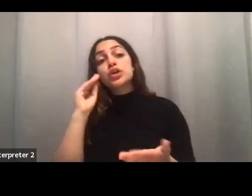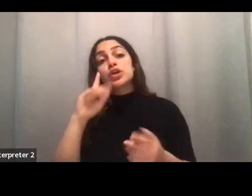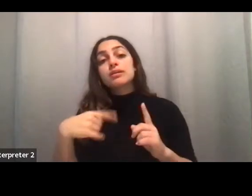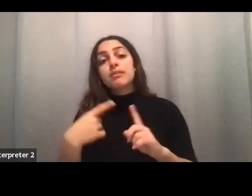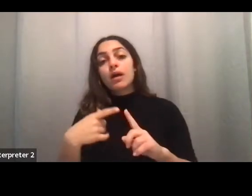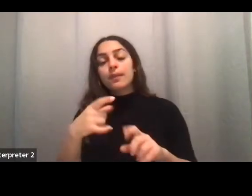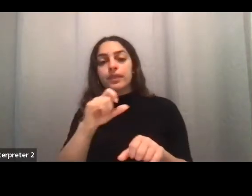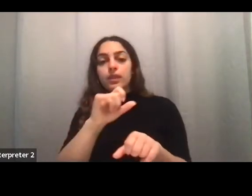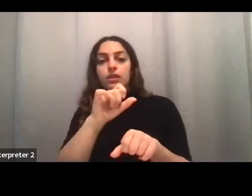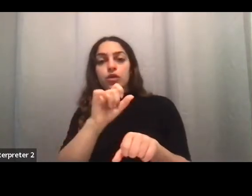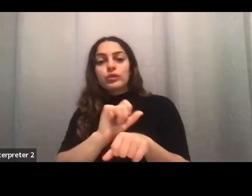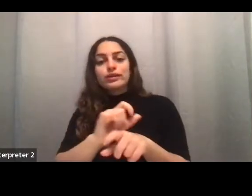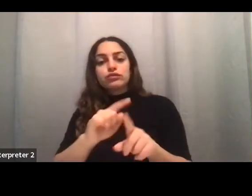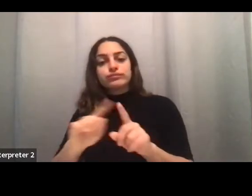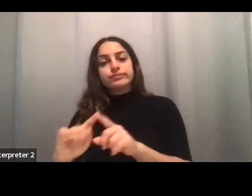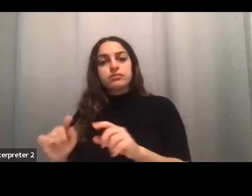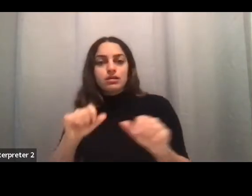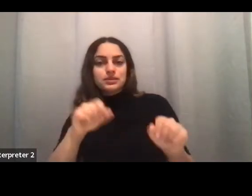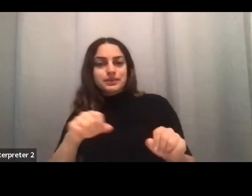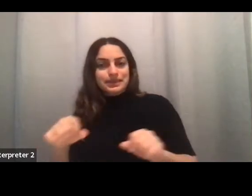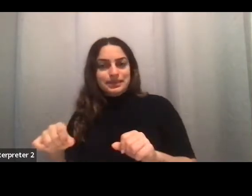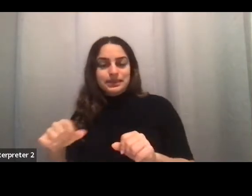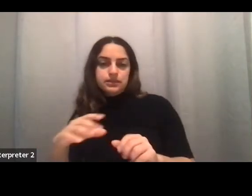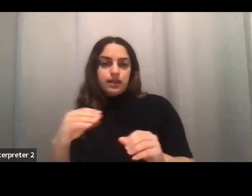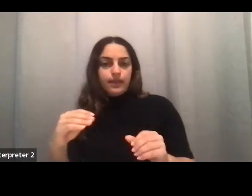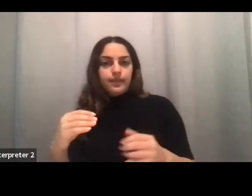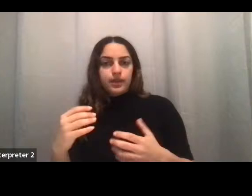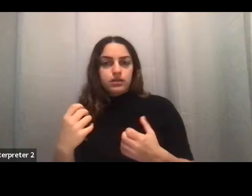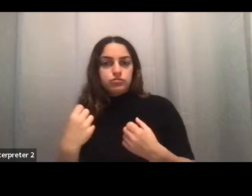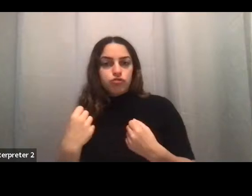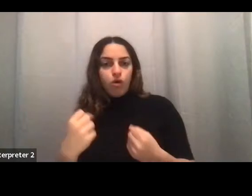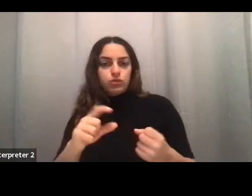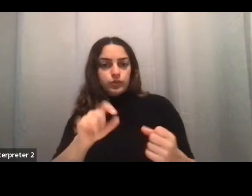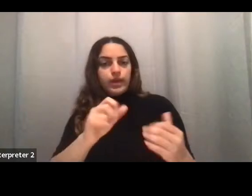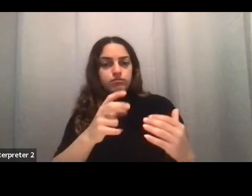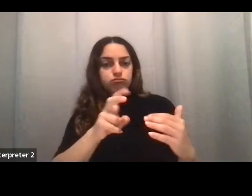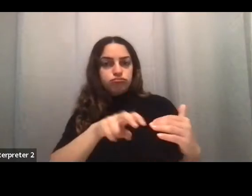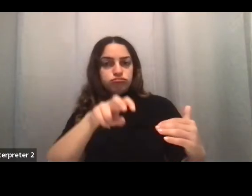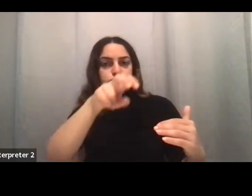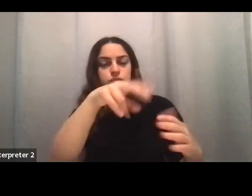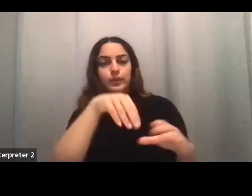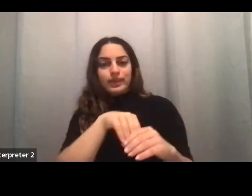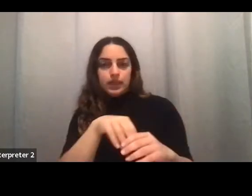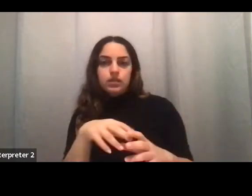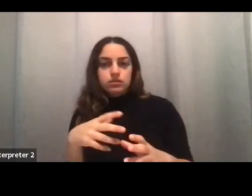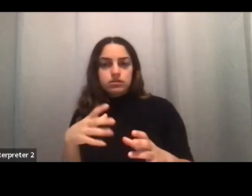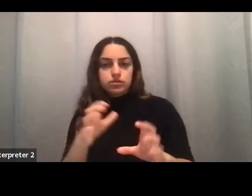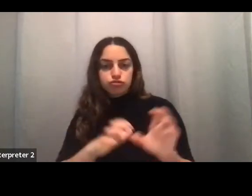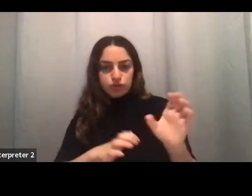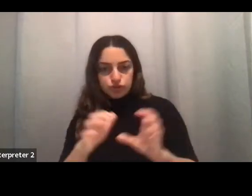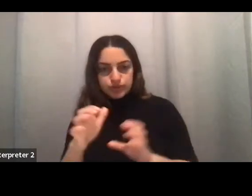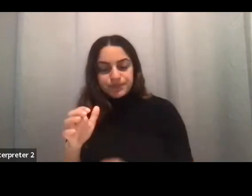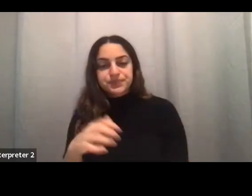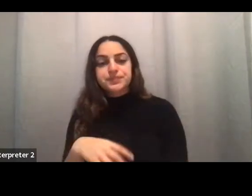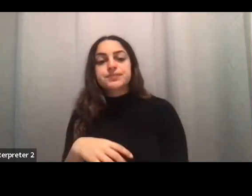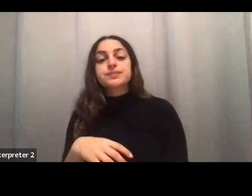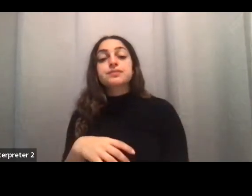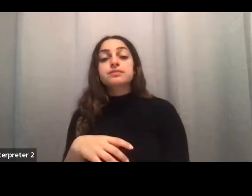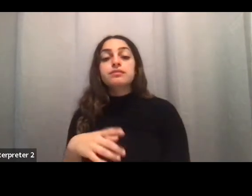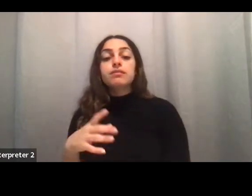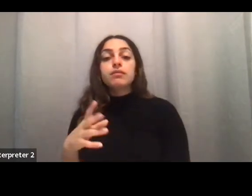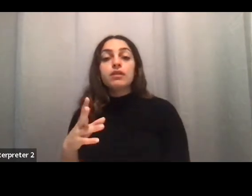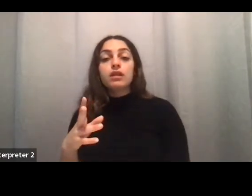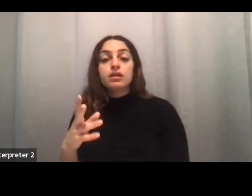career possibilities and the strong advancement possibilities in construction to help achieve